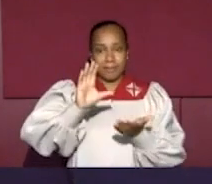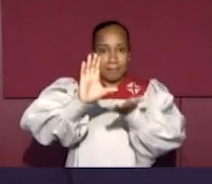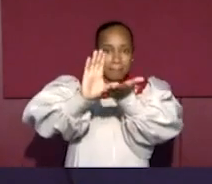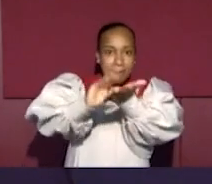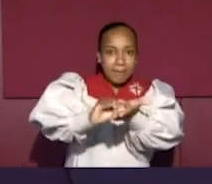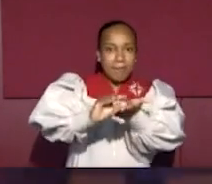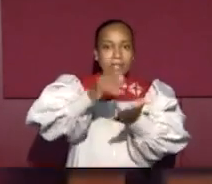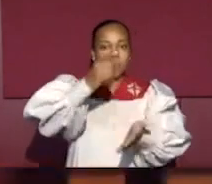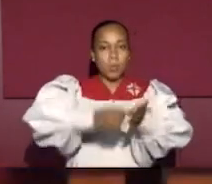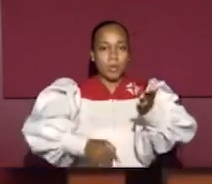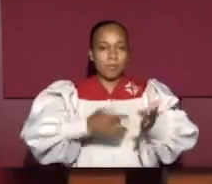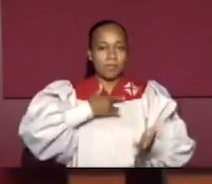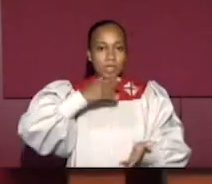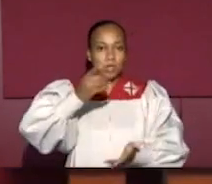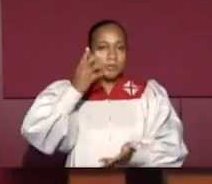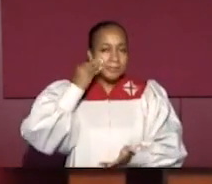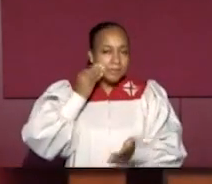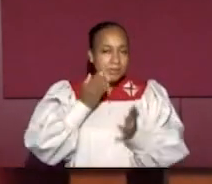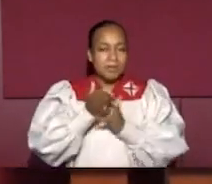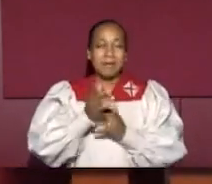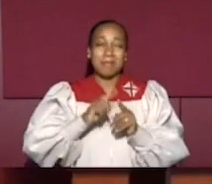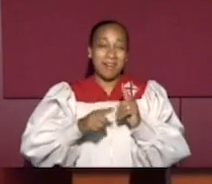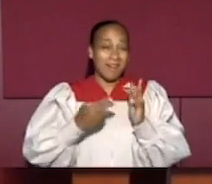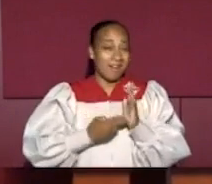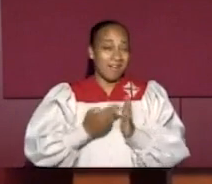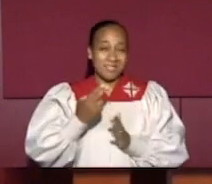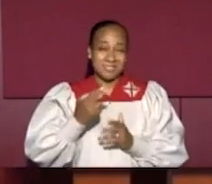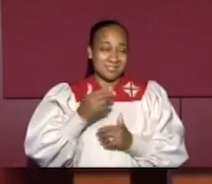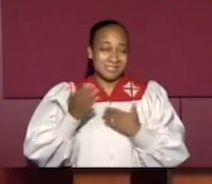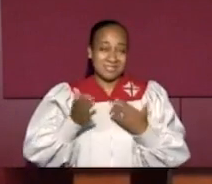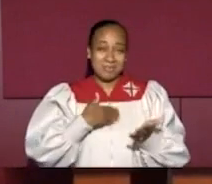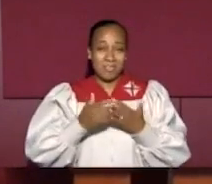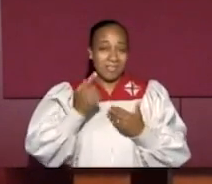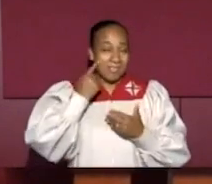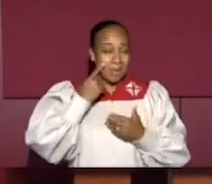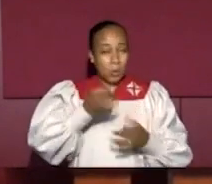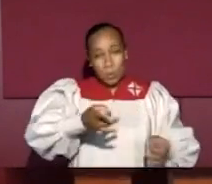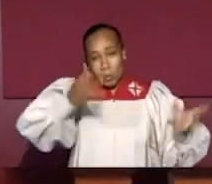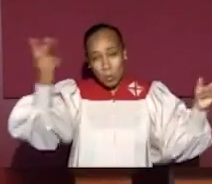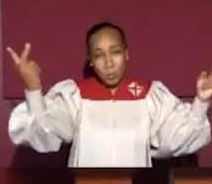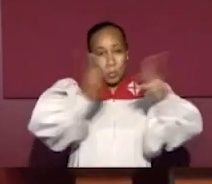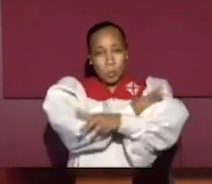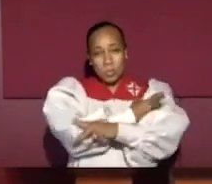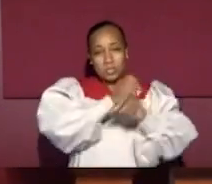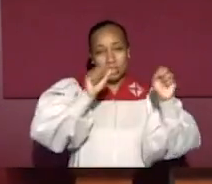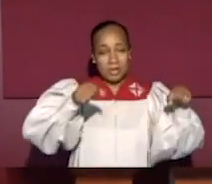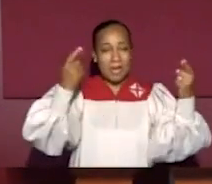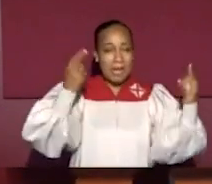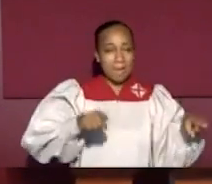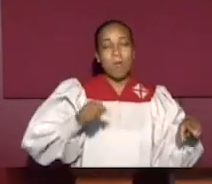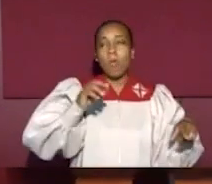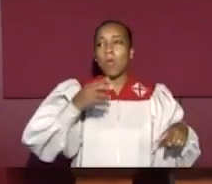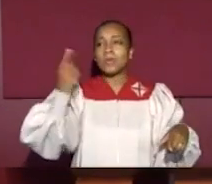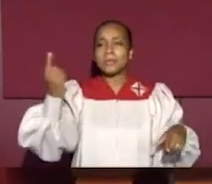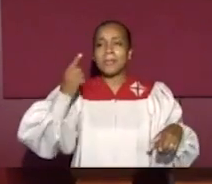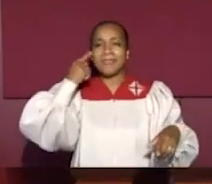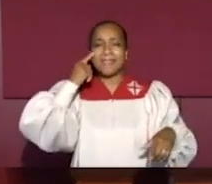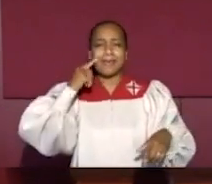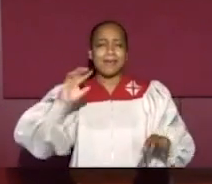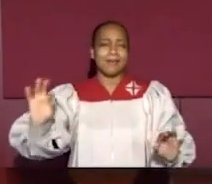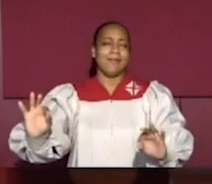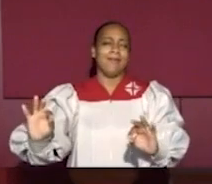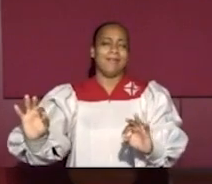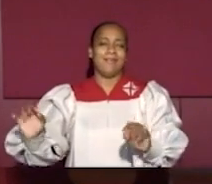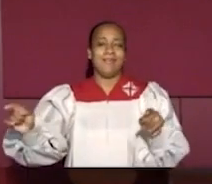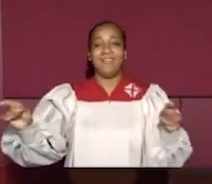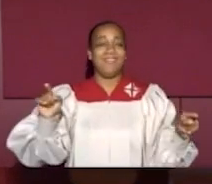what you feel you may have gone through, but the reality is it doesn't matter if you think it's the worst thing that could have happened or somebody else thinks it's the smallest